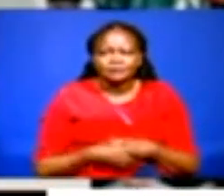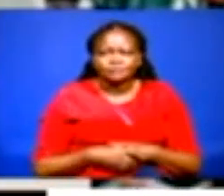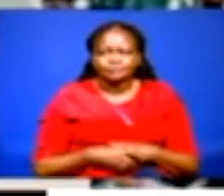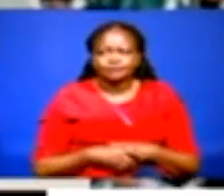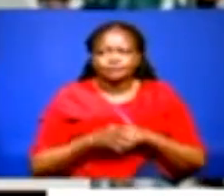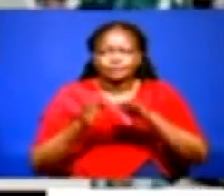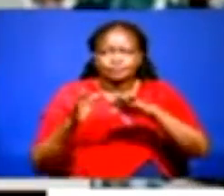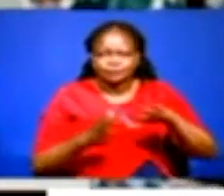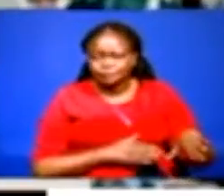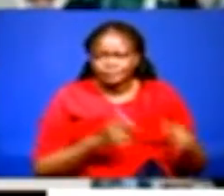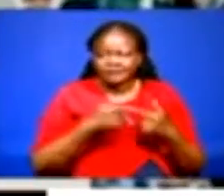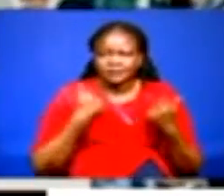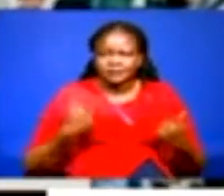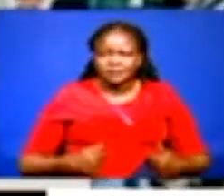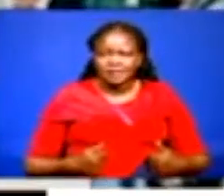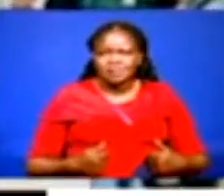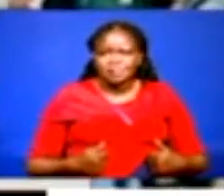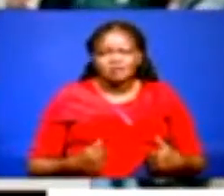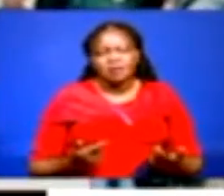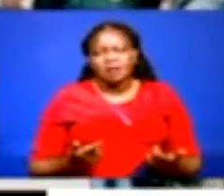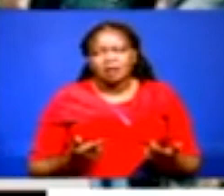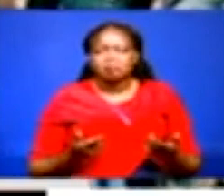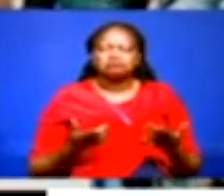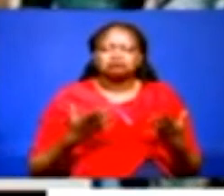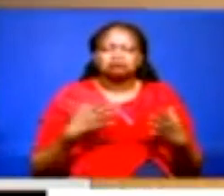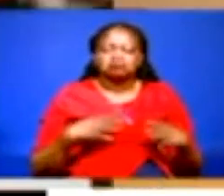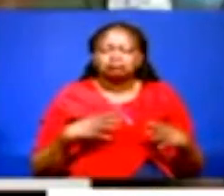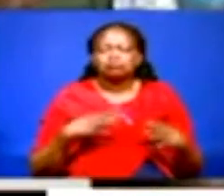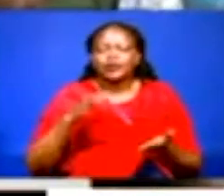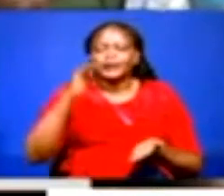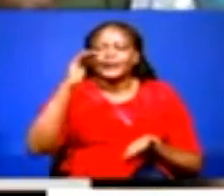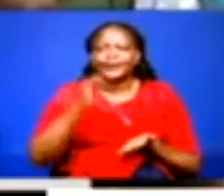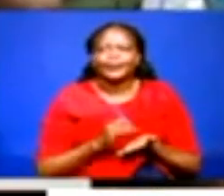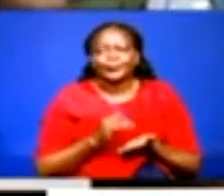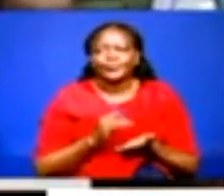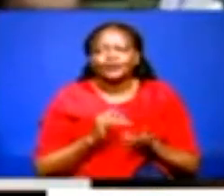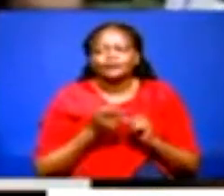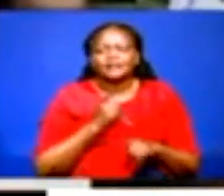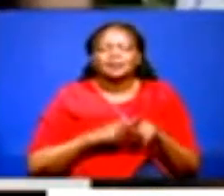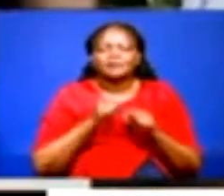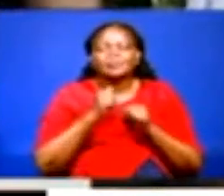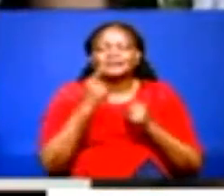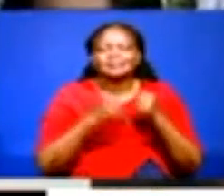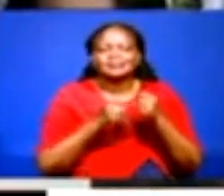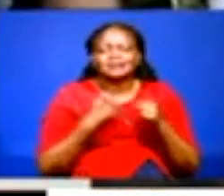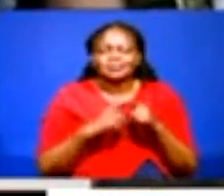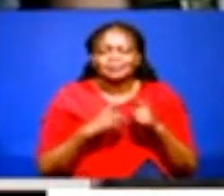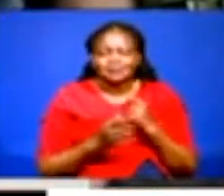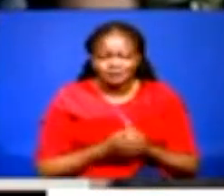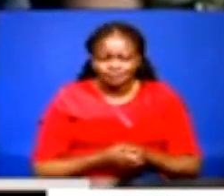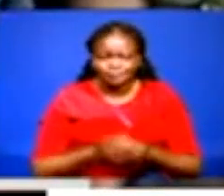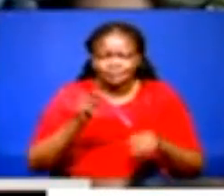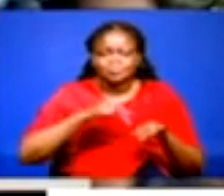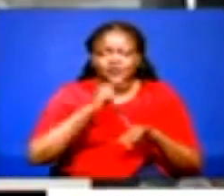Elsewhere, China's population has fallen for the first time in 60 years. According to the China's National Bureau of Statistics, the national